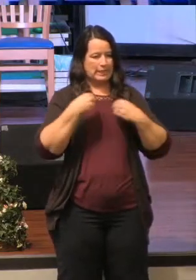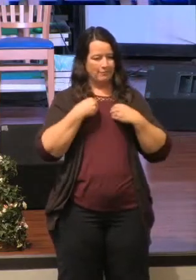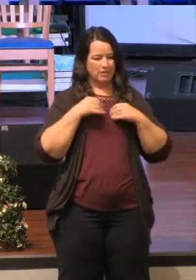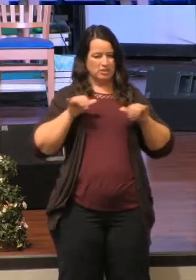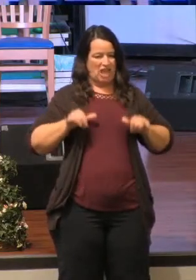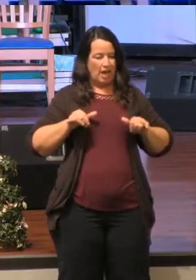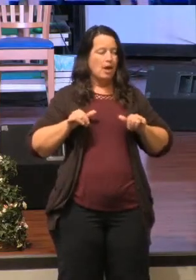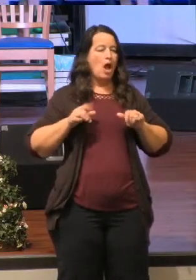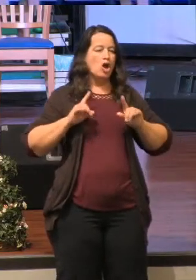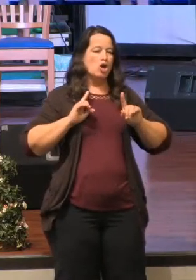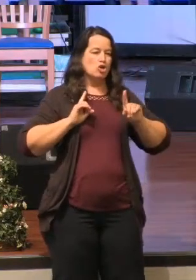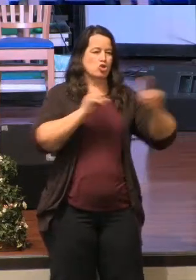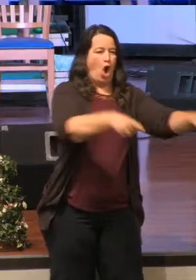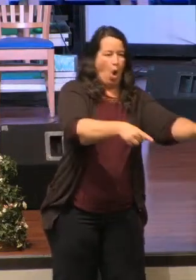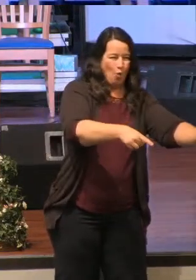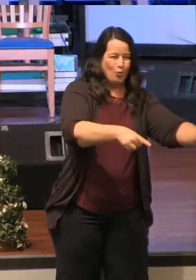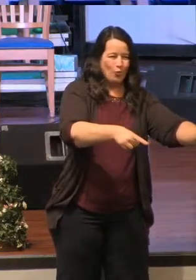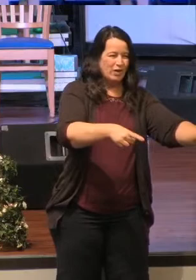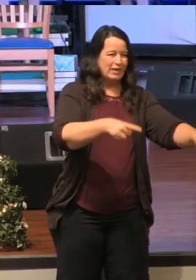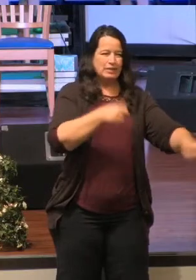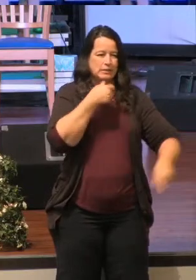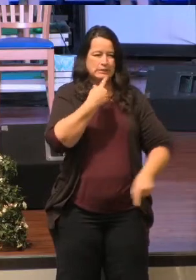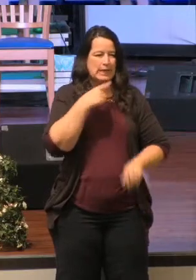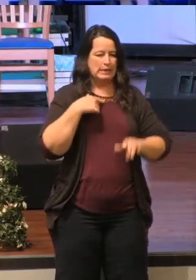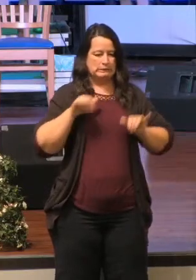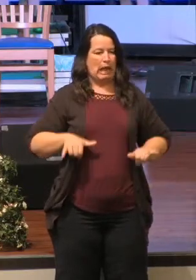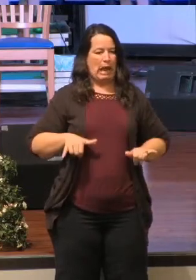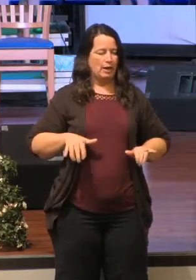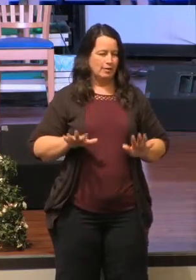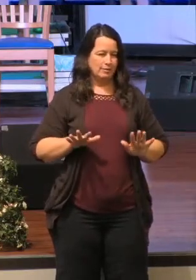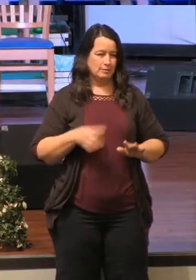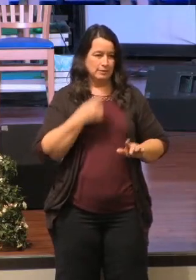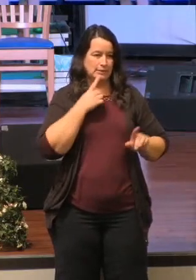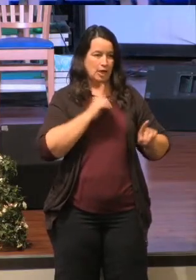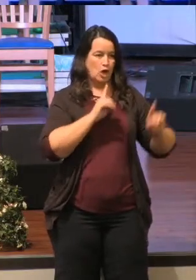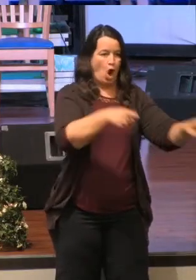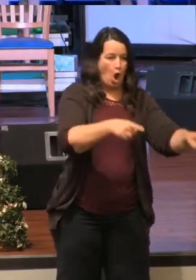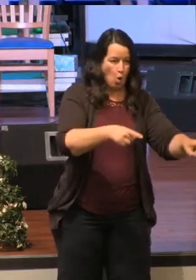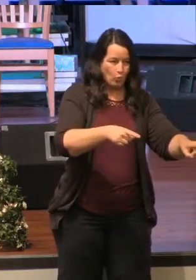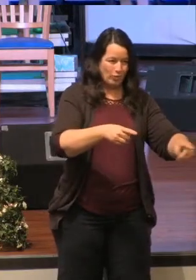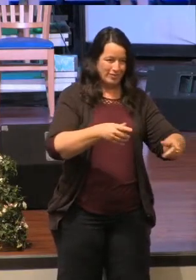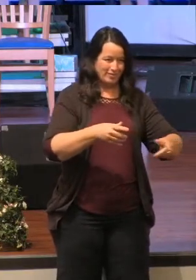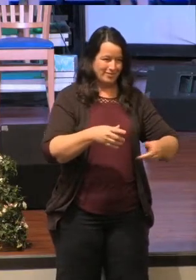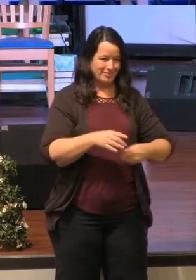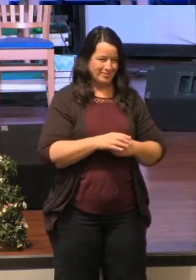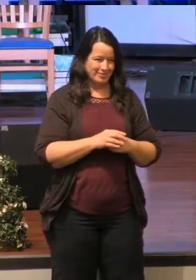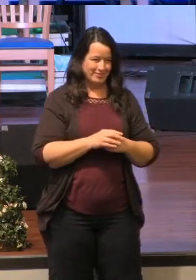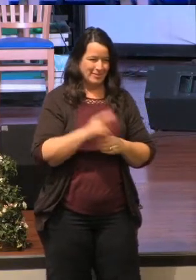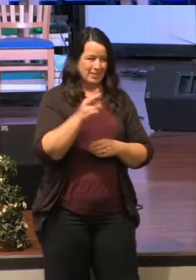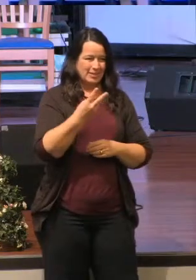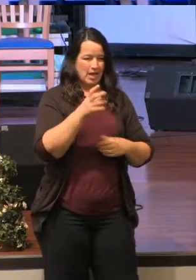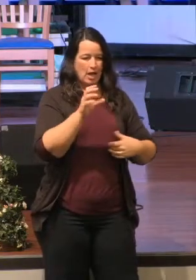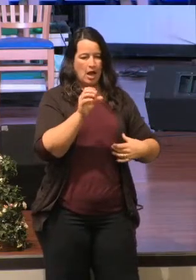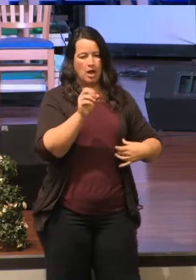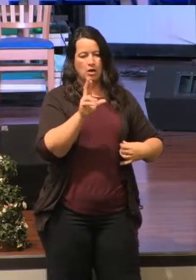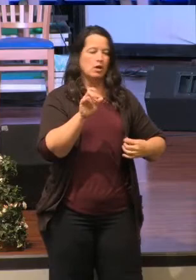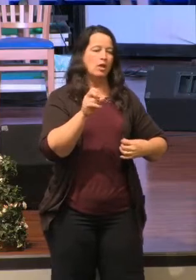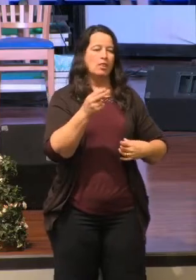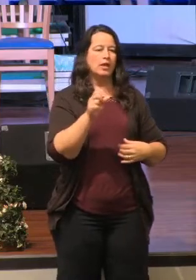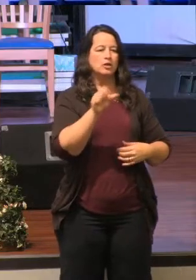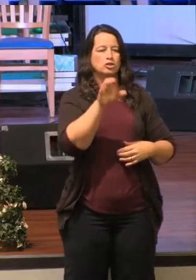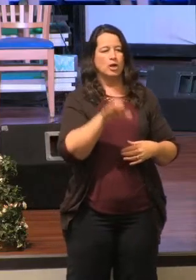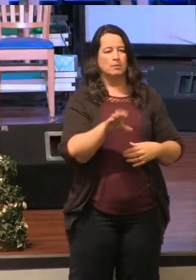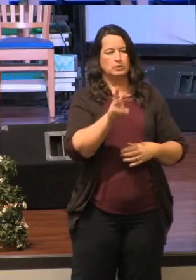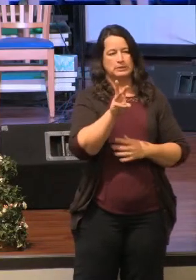said, go therefore. But dear ones, we're not to be of the world. So look with me at 2 Corinthians chapter